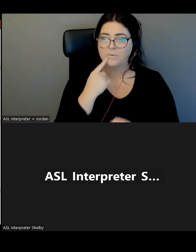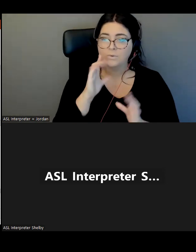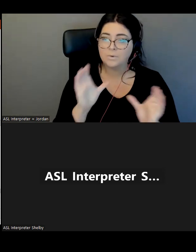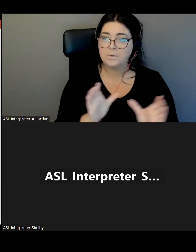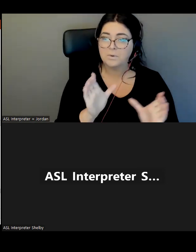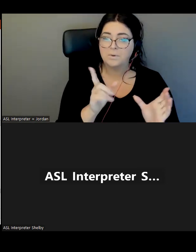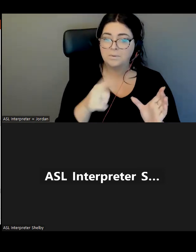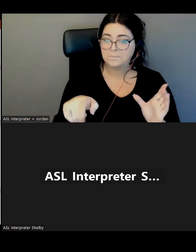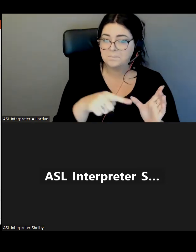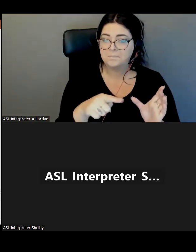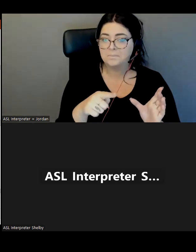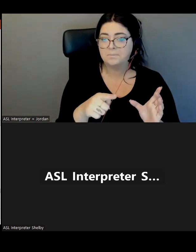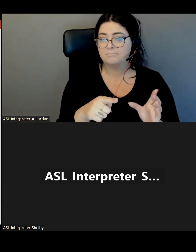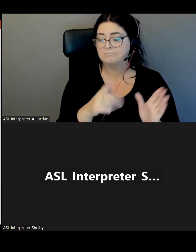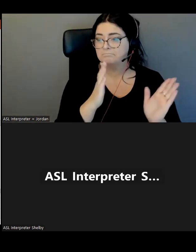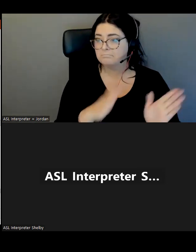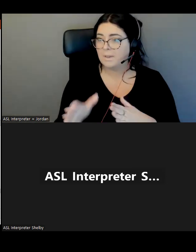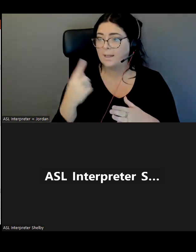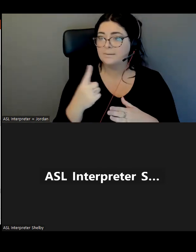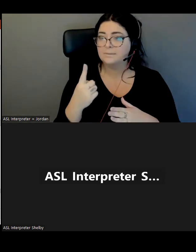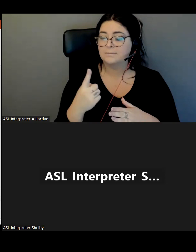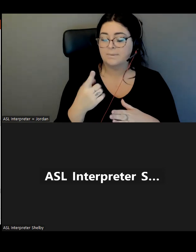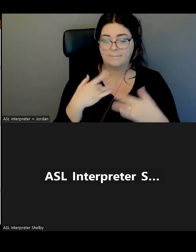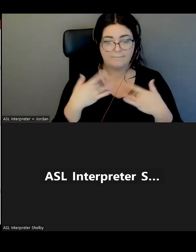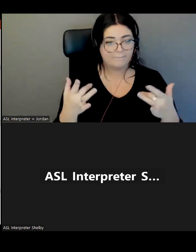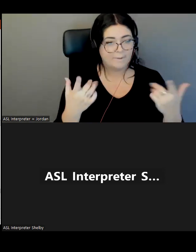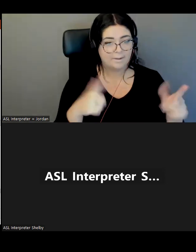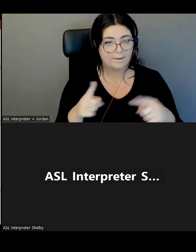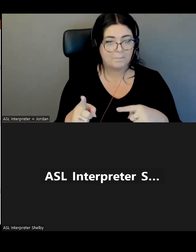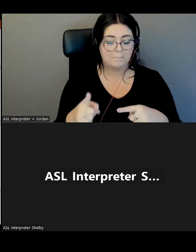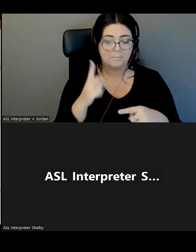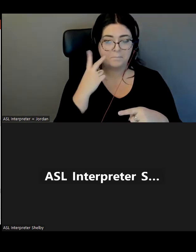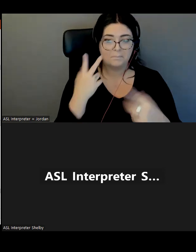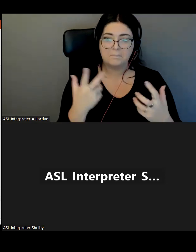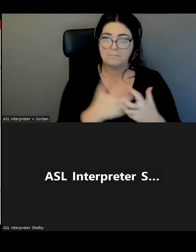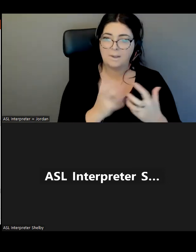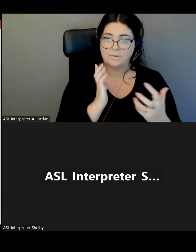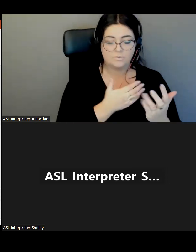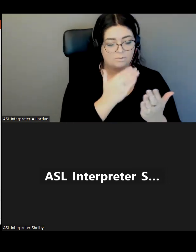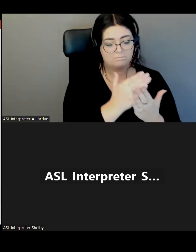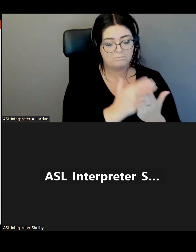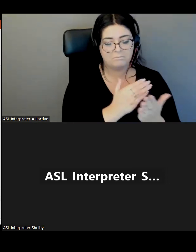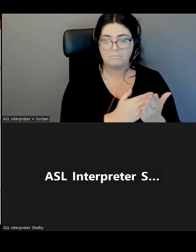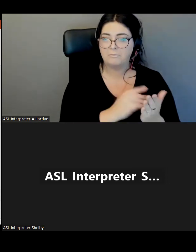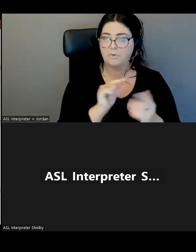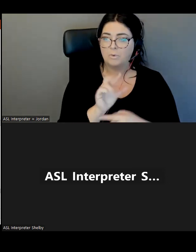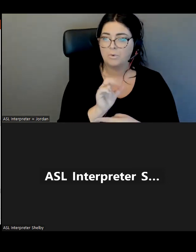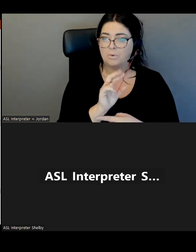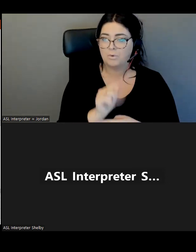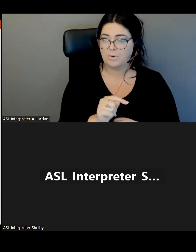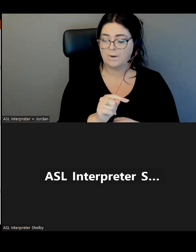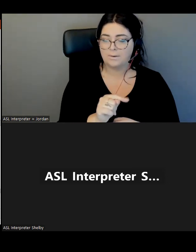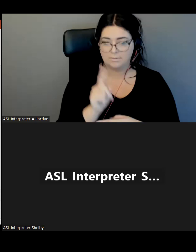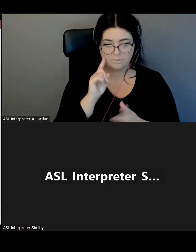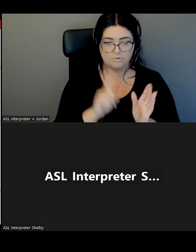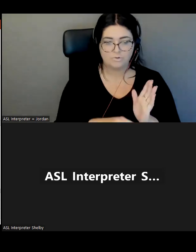anyone to, anyone who's planning anything, if you have events coming up that might fit within our grant guidelines, certainly check